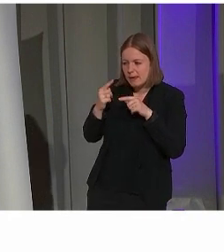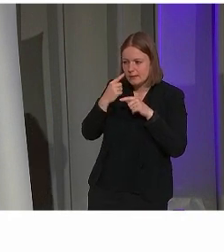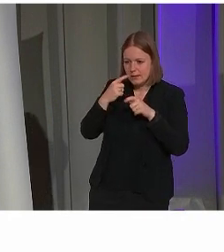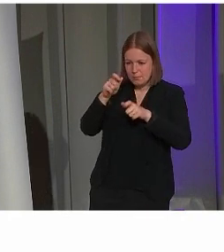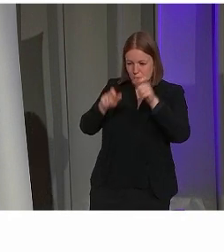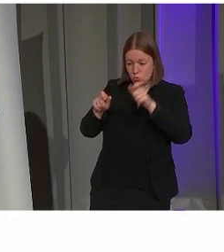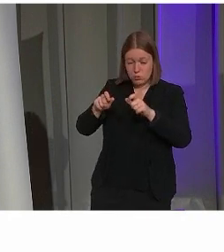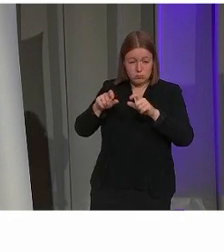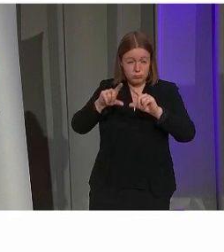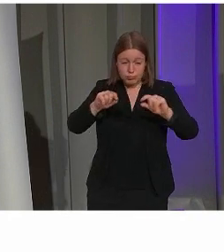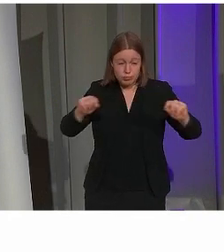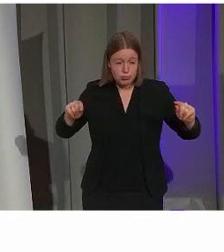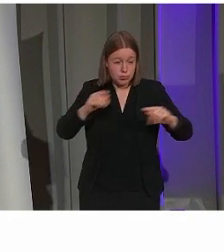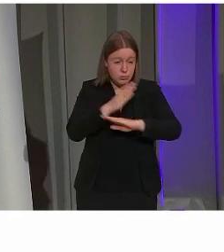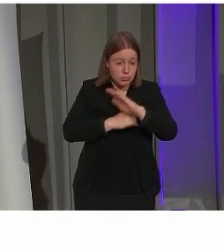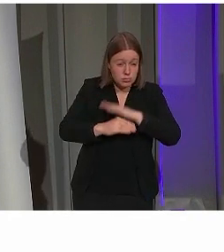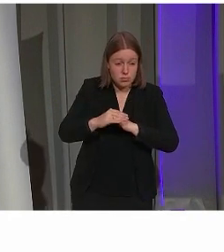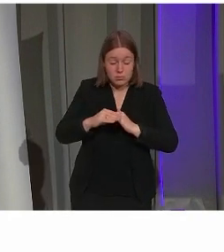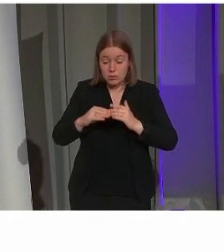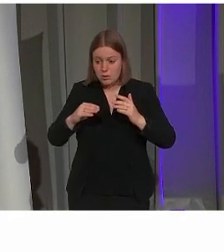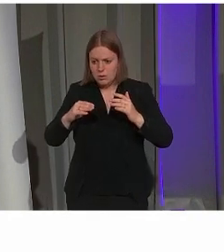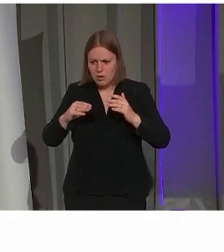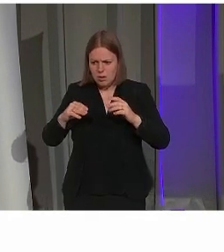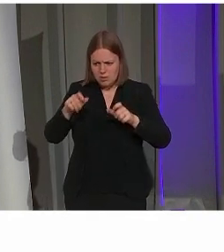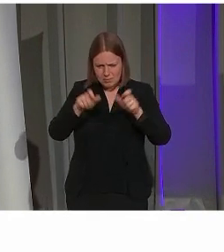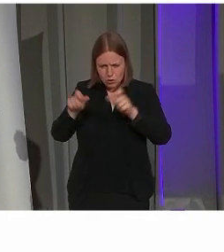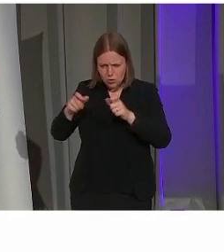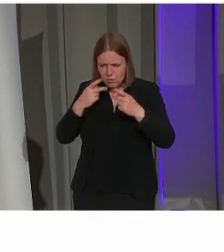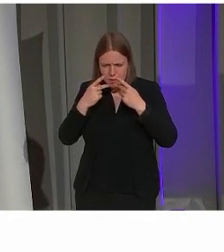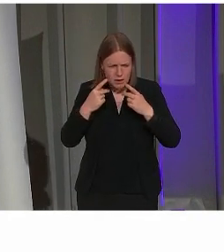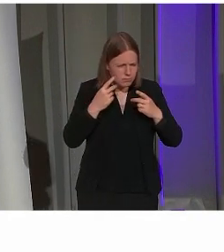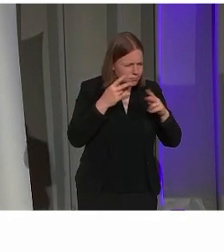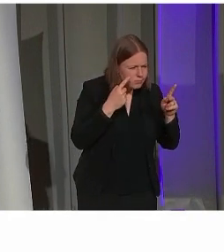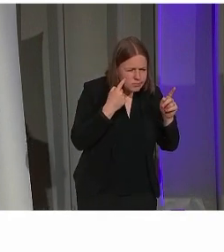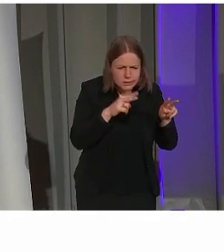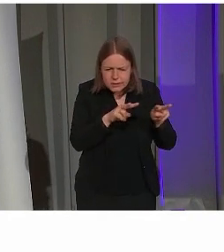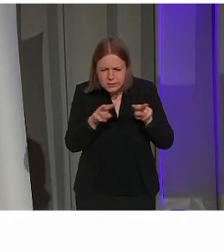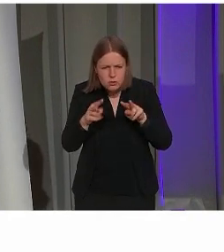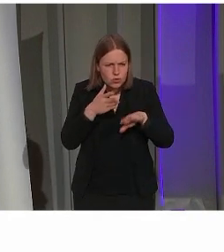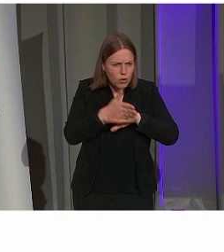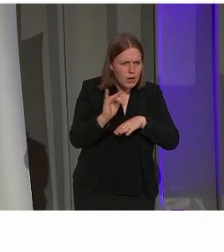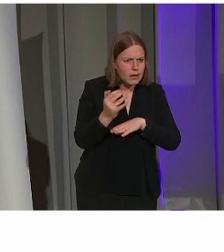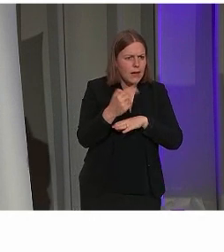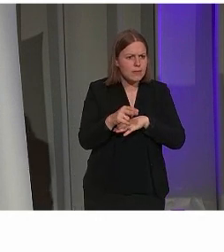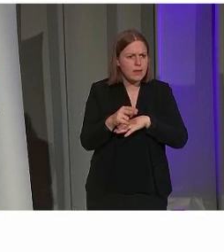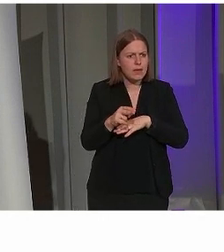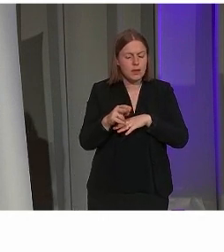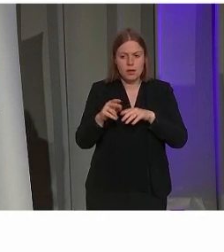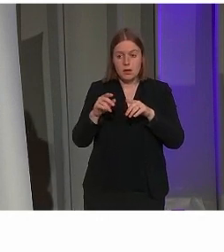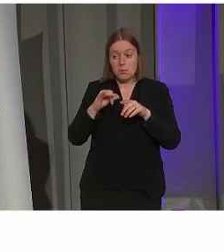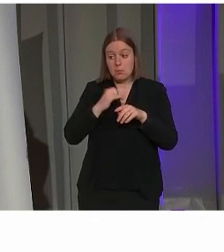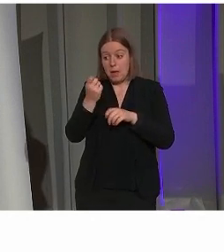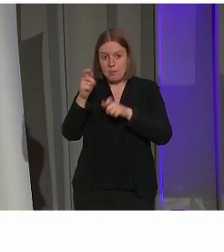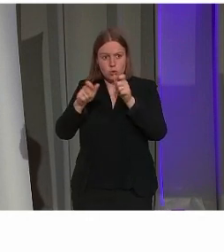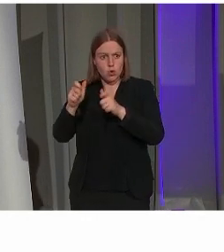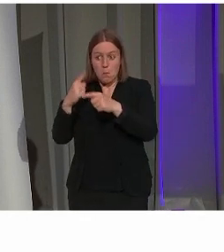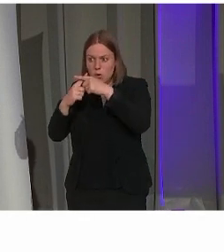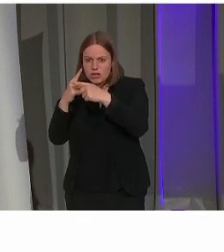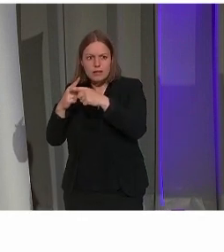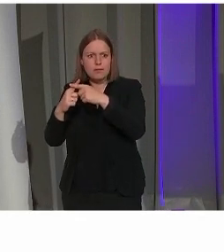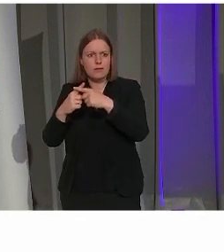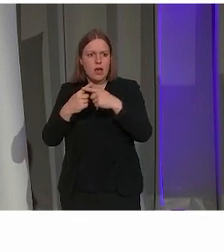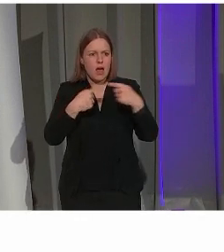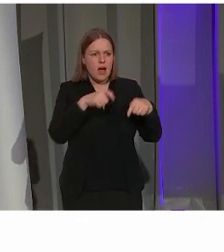range of disabilities and their carers negotiate, and some very pleasant responses and a